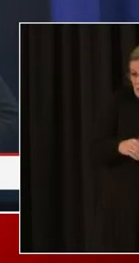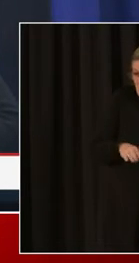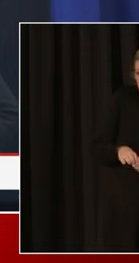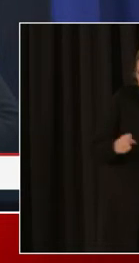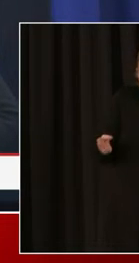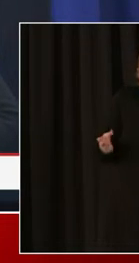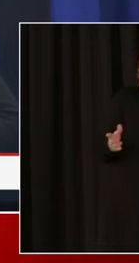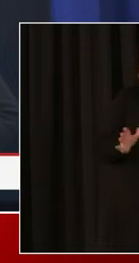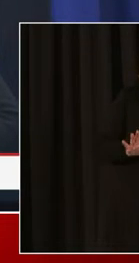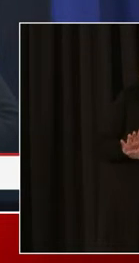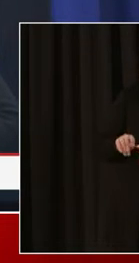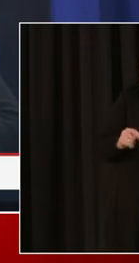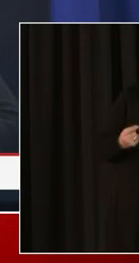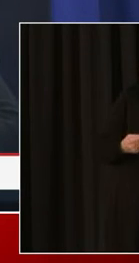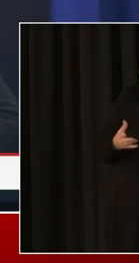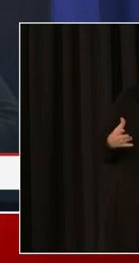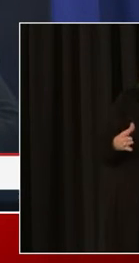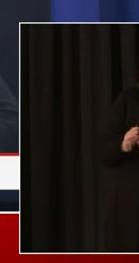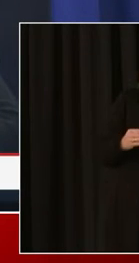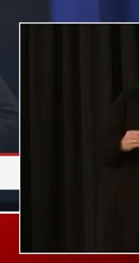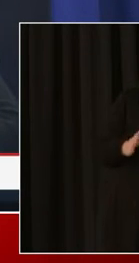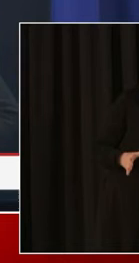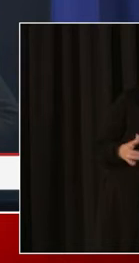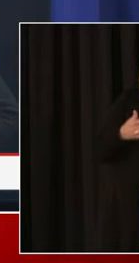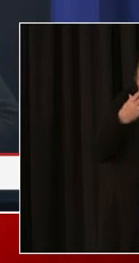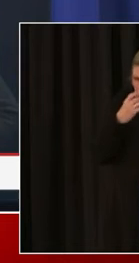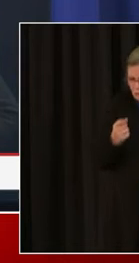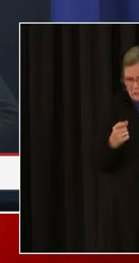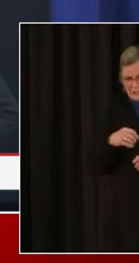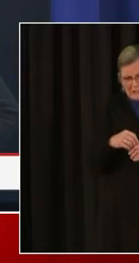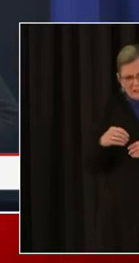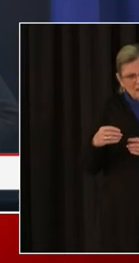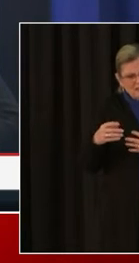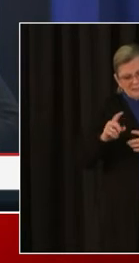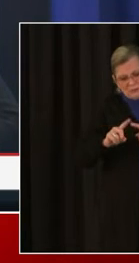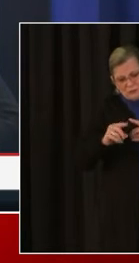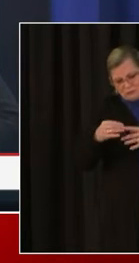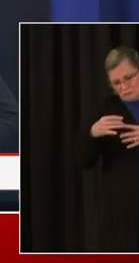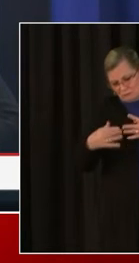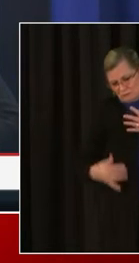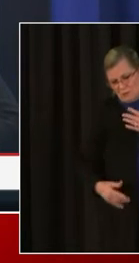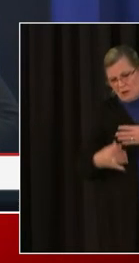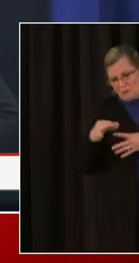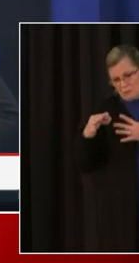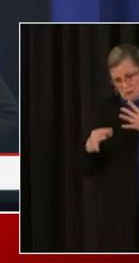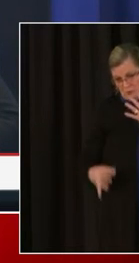core team or school leader that is interested in expanding that option.